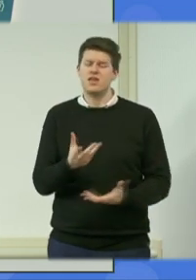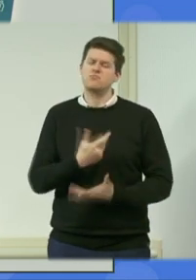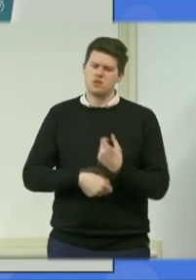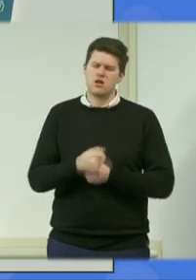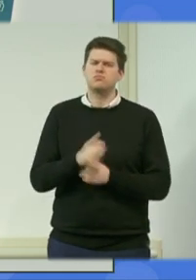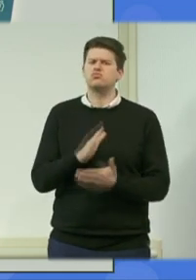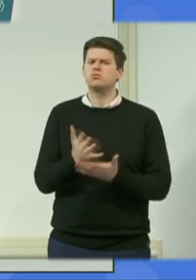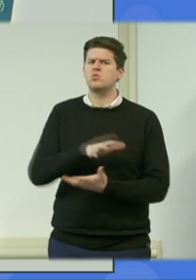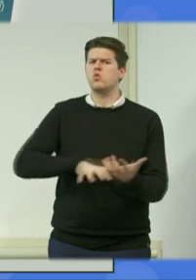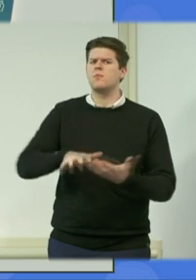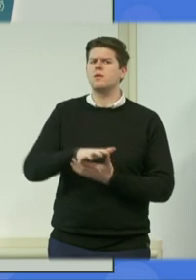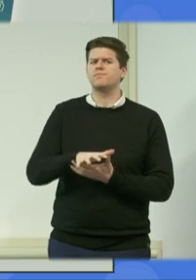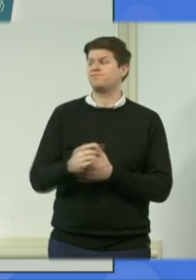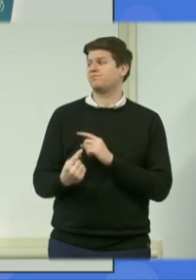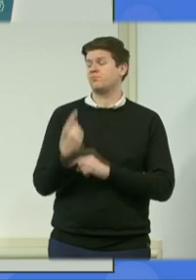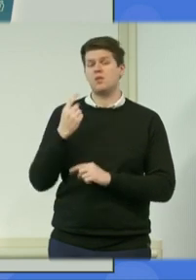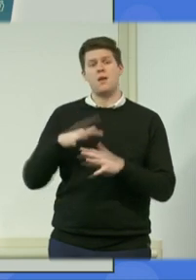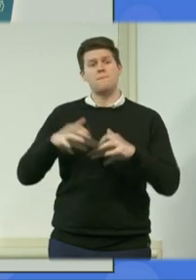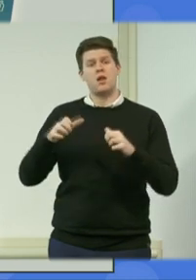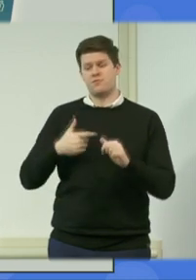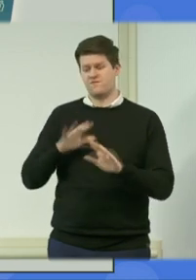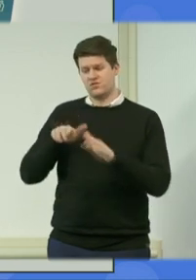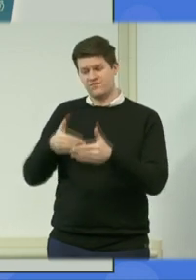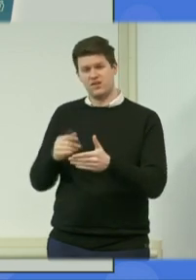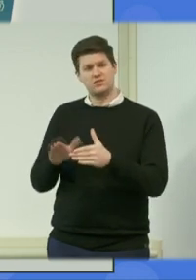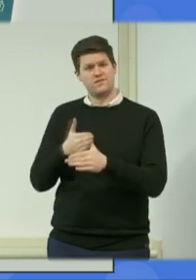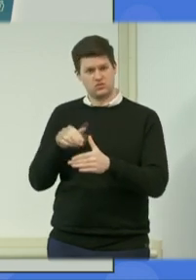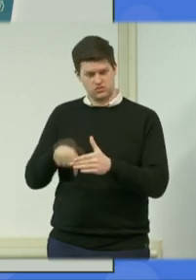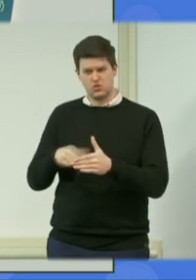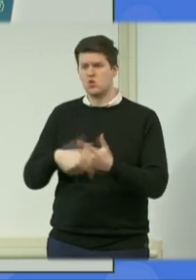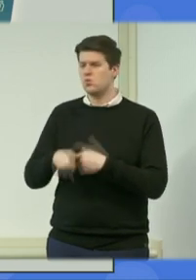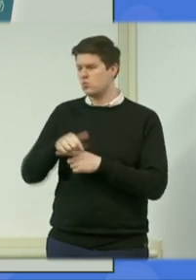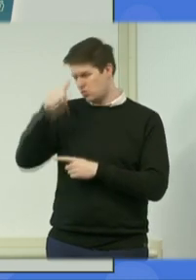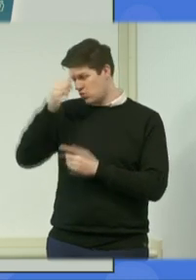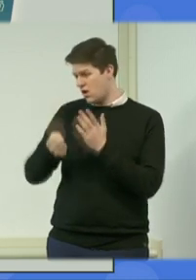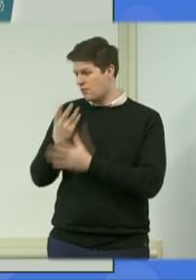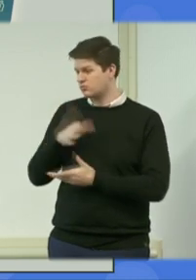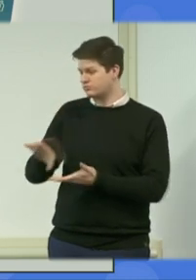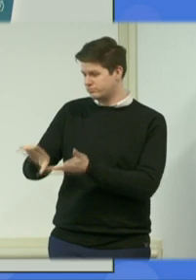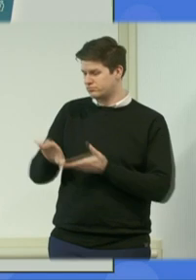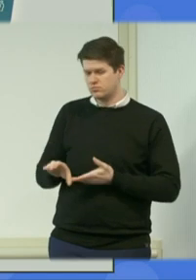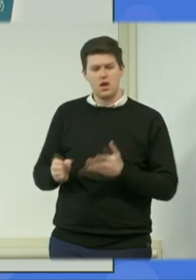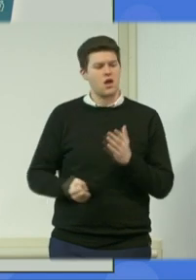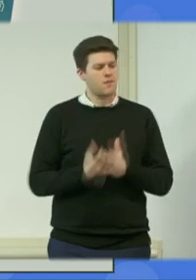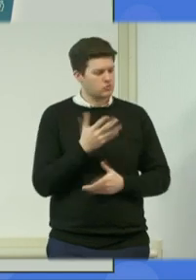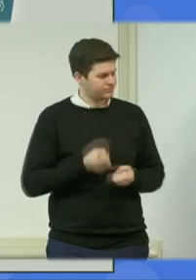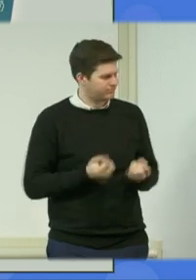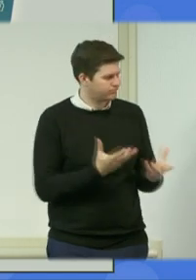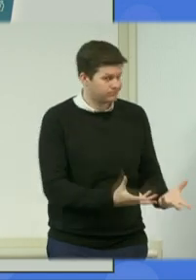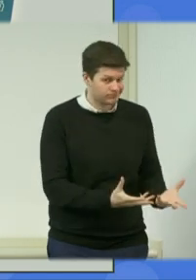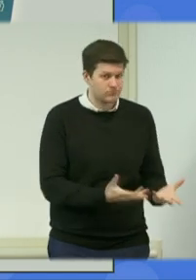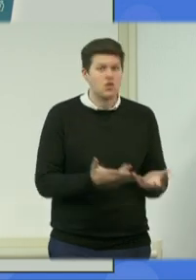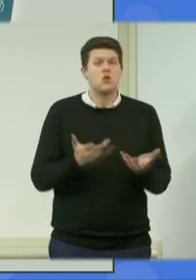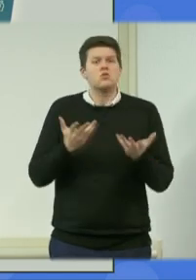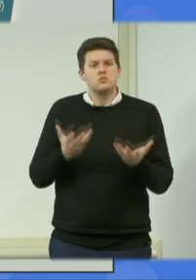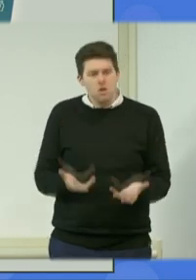phase of Parliament that I described earlier on, we knew how much was coming, we knew how much was spending, relatively straightforward. These days, when you're raising 50%